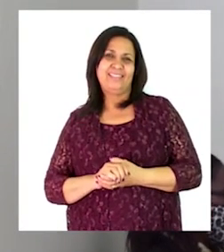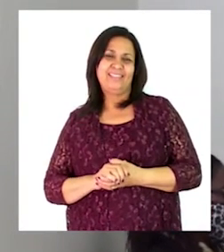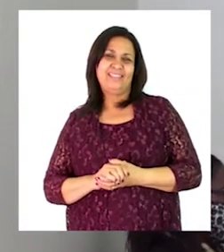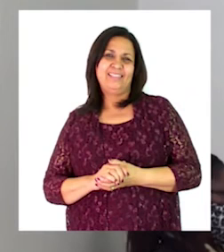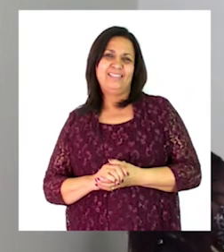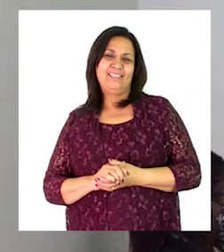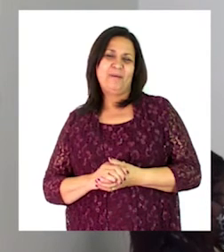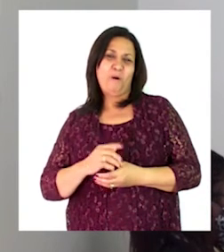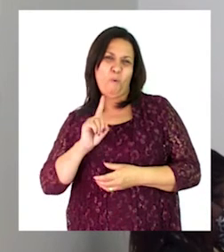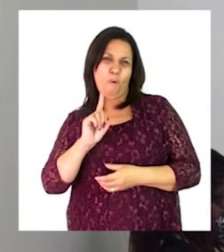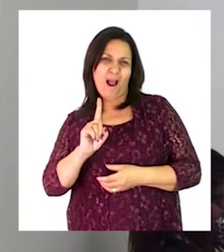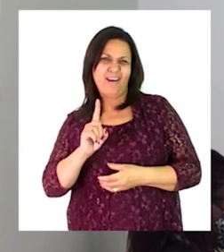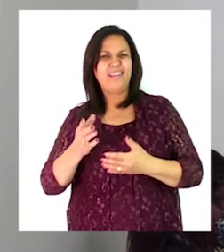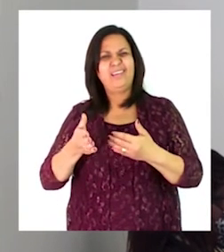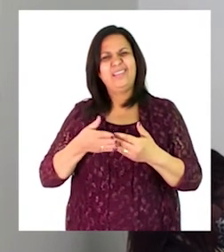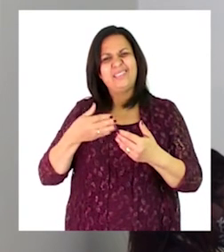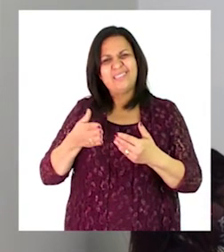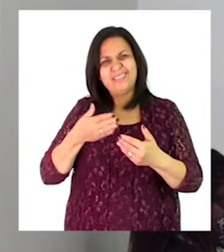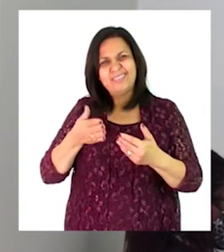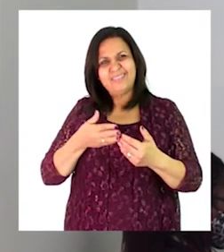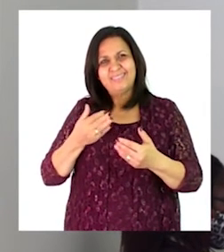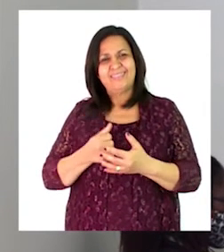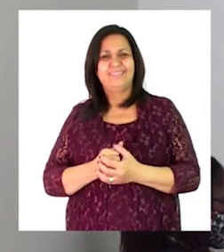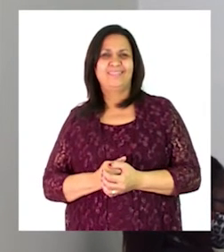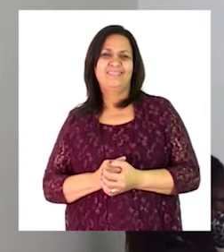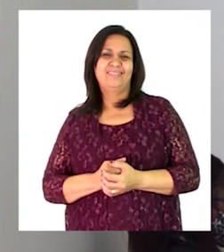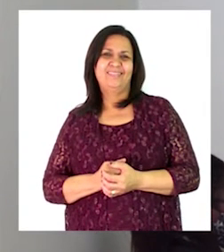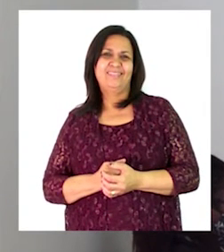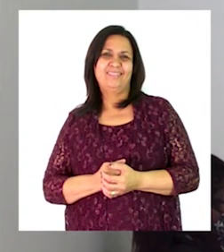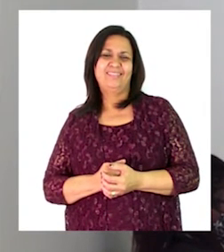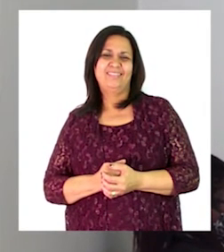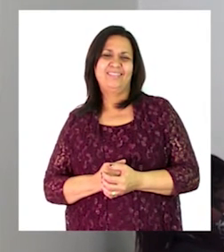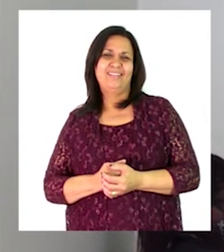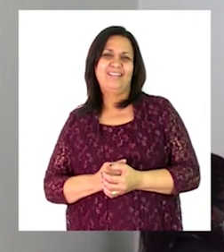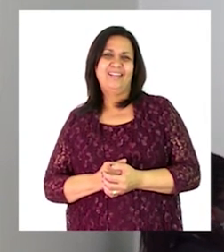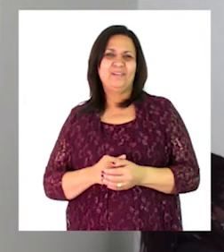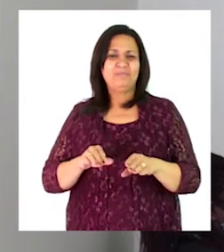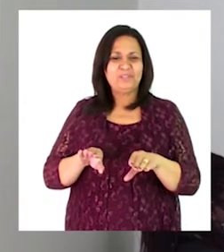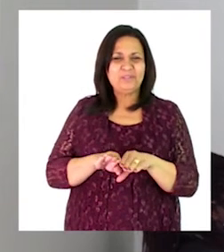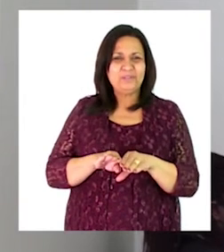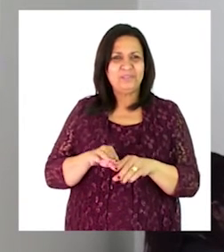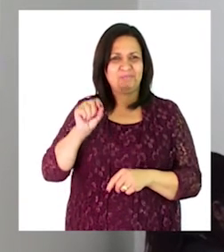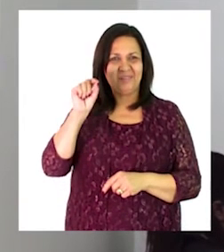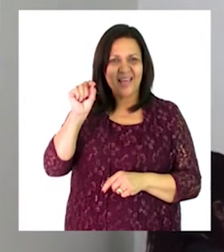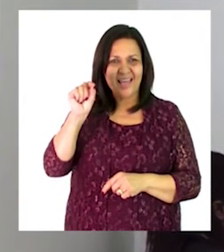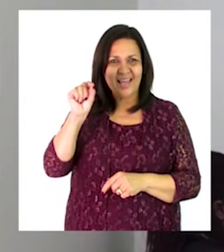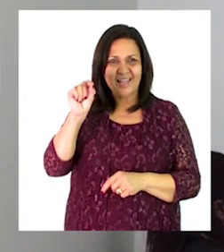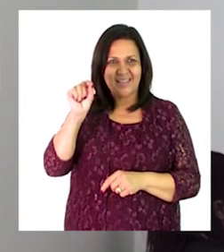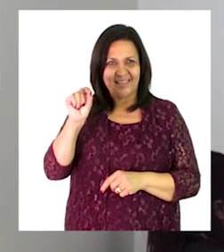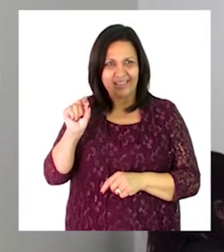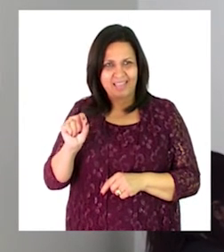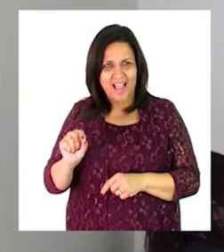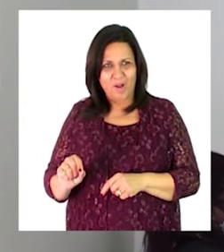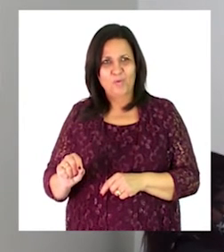1 is just very easy to write. All you need to do, we start from the top of